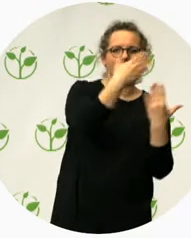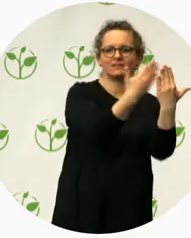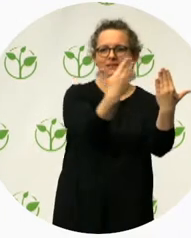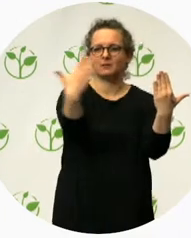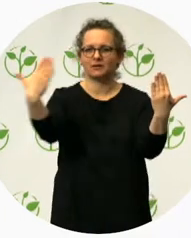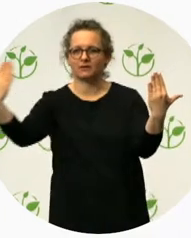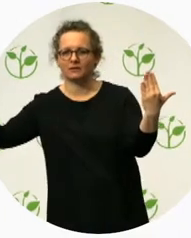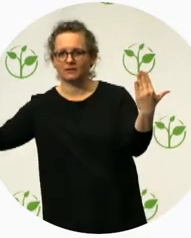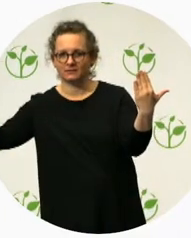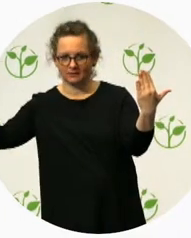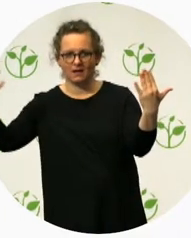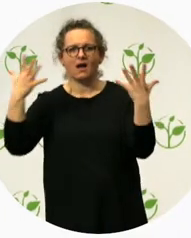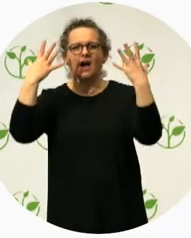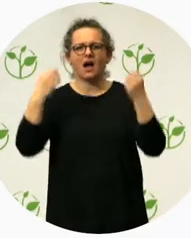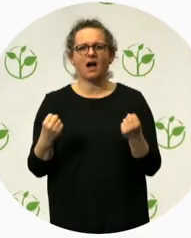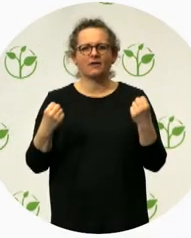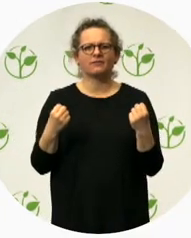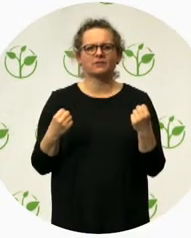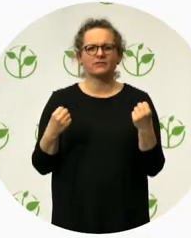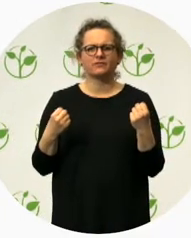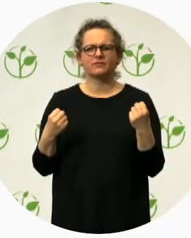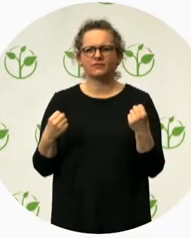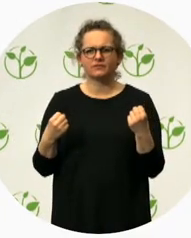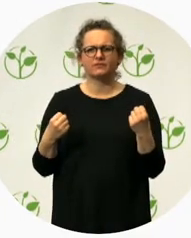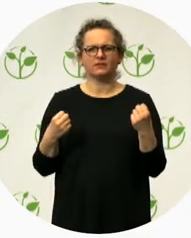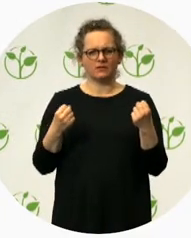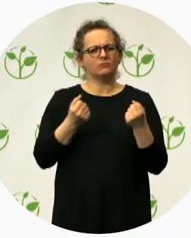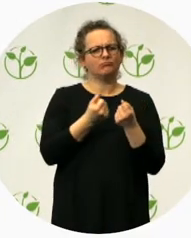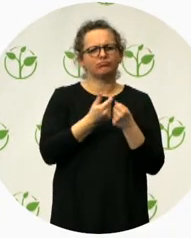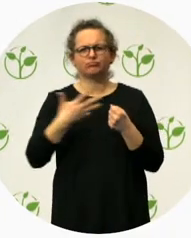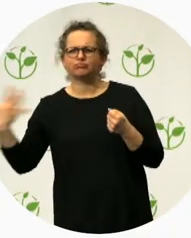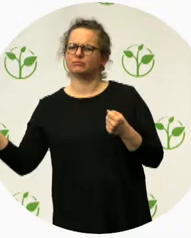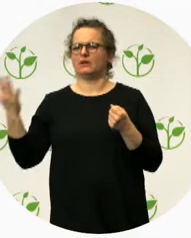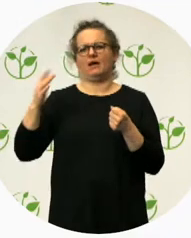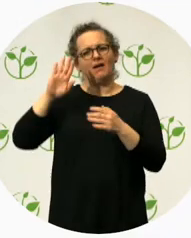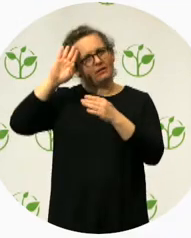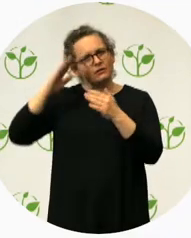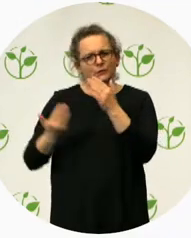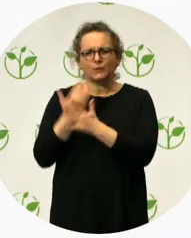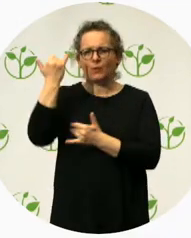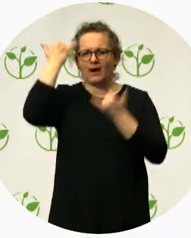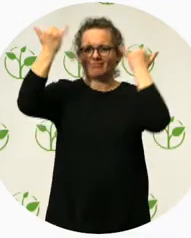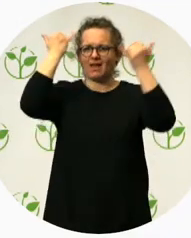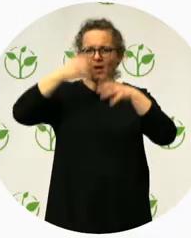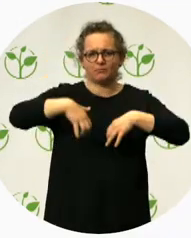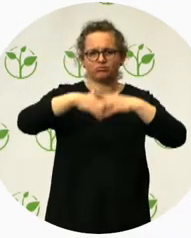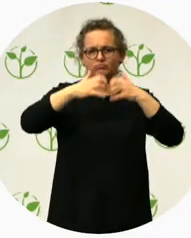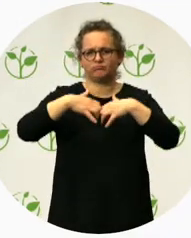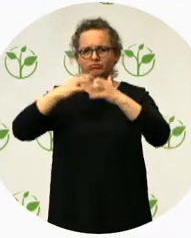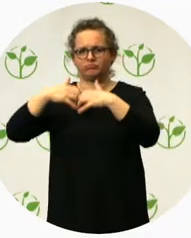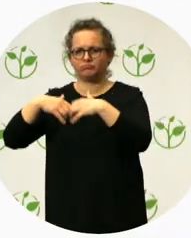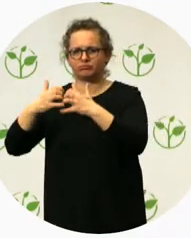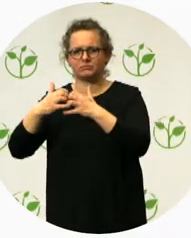bring presentation material, apps, and to showcase what they have. So up to 30 are now outside the